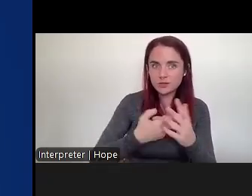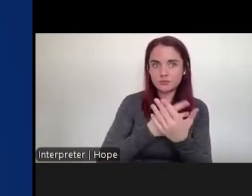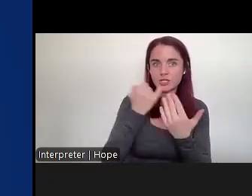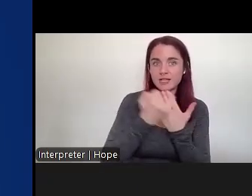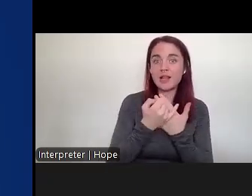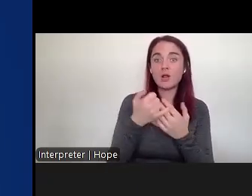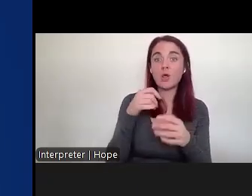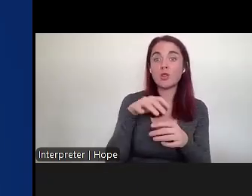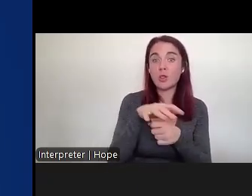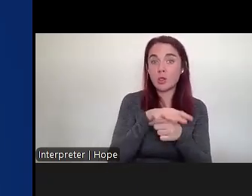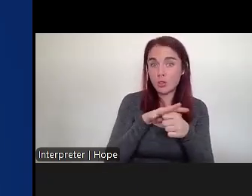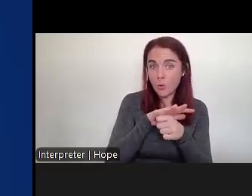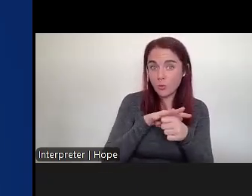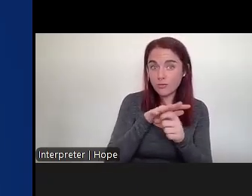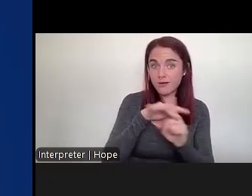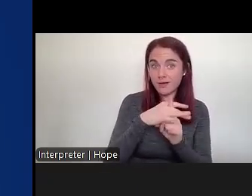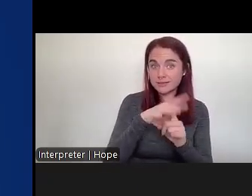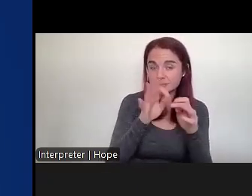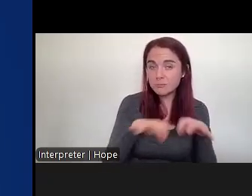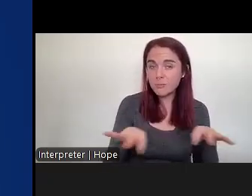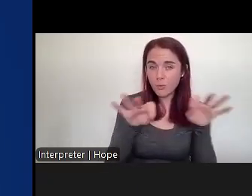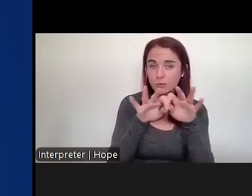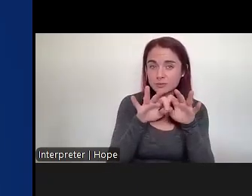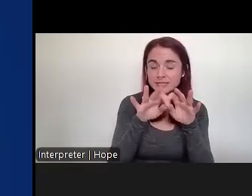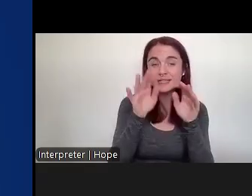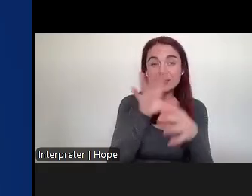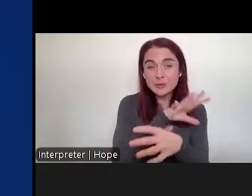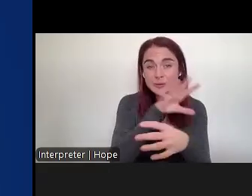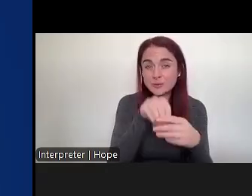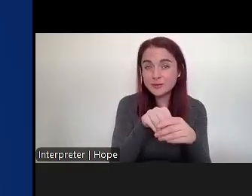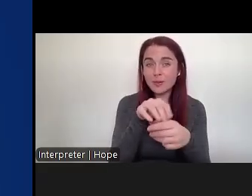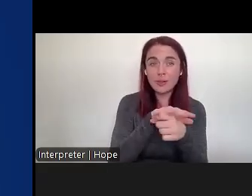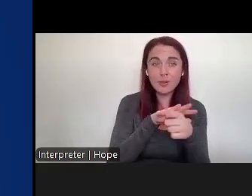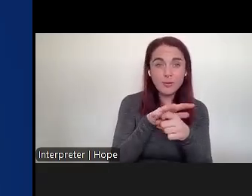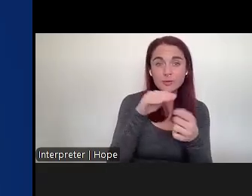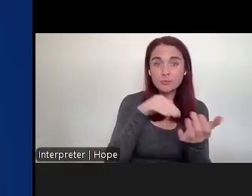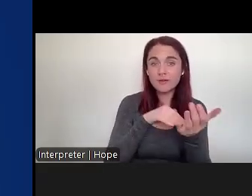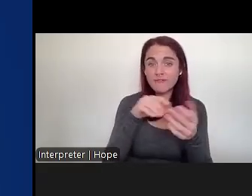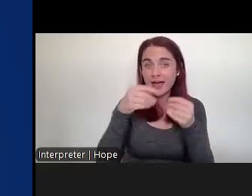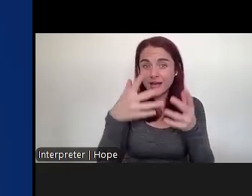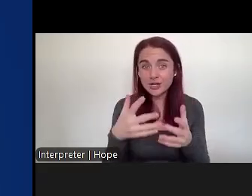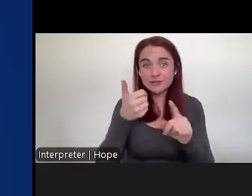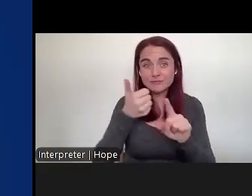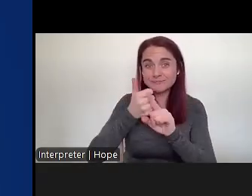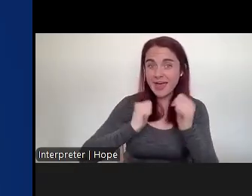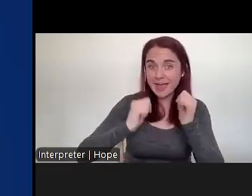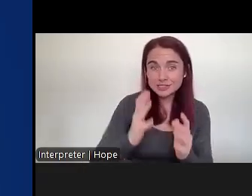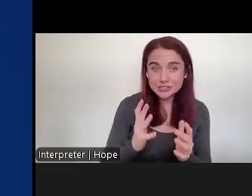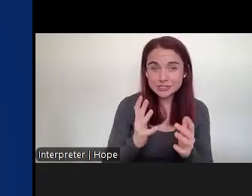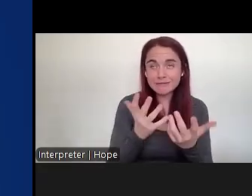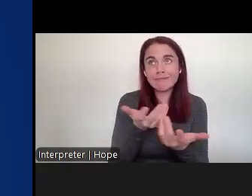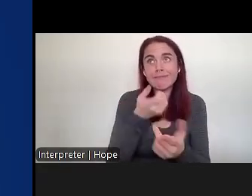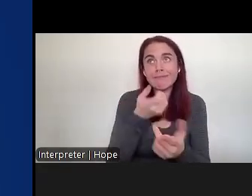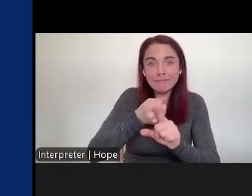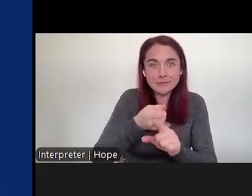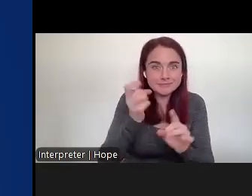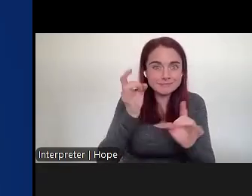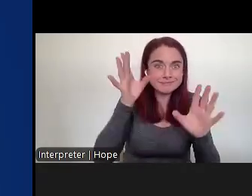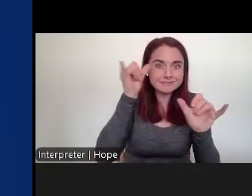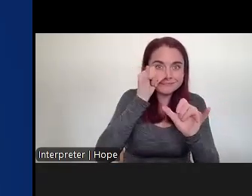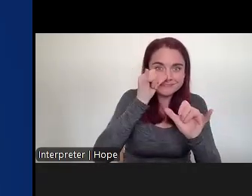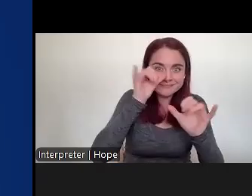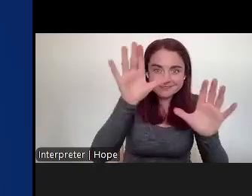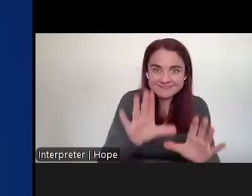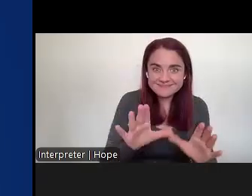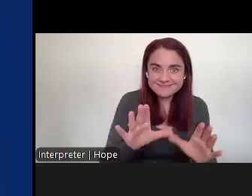important, including a local healthcare provider who happened to be an actor, which was really terrific, or had